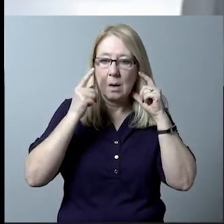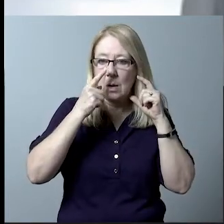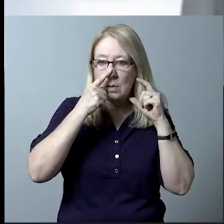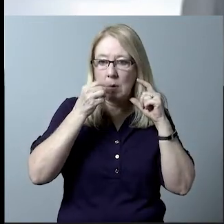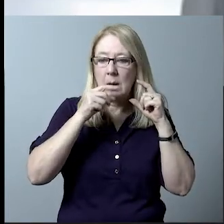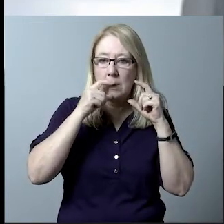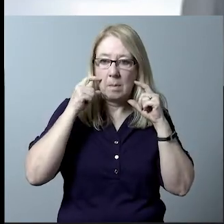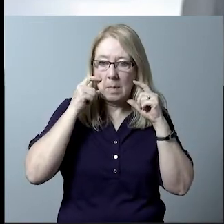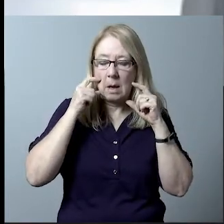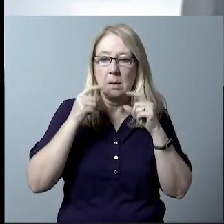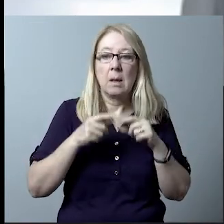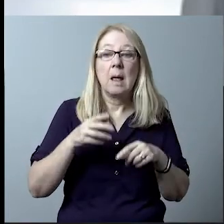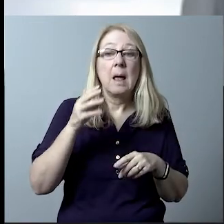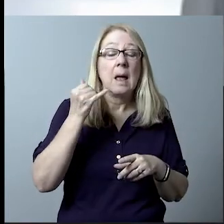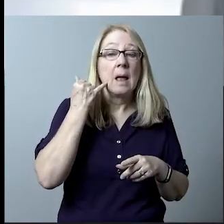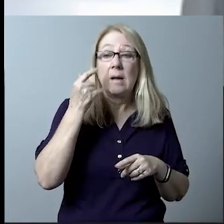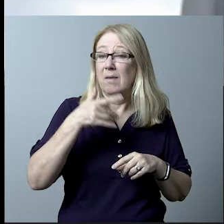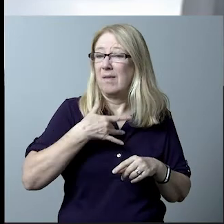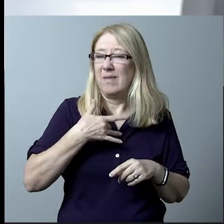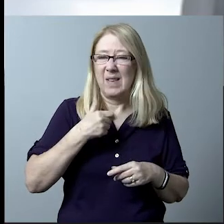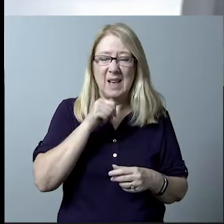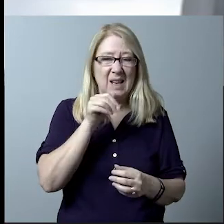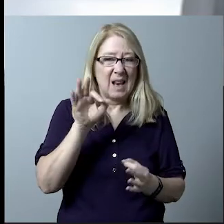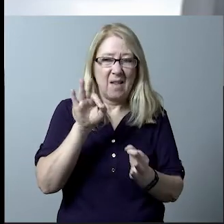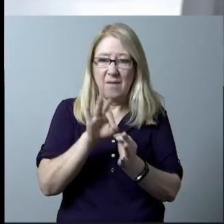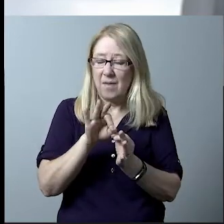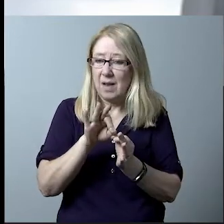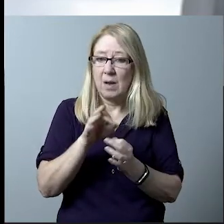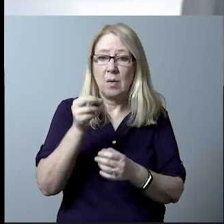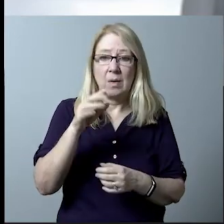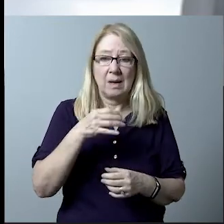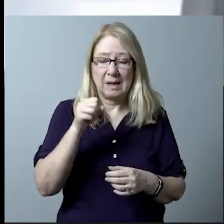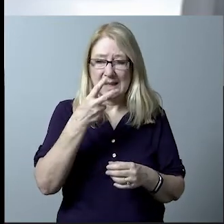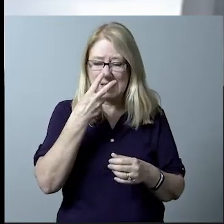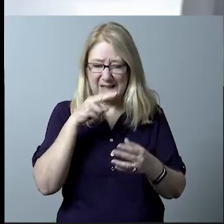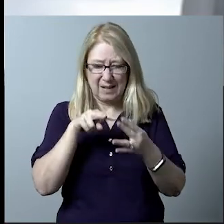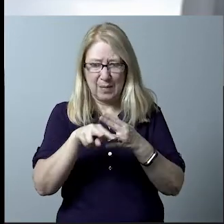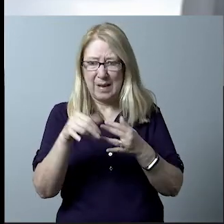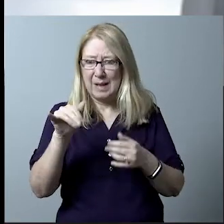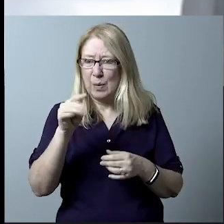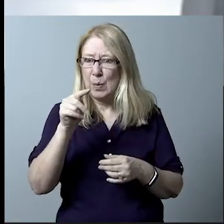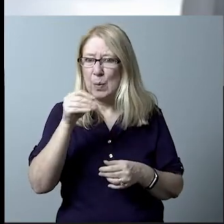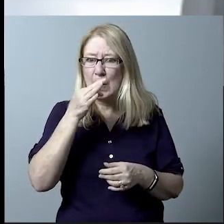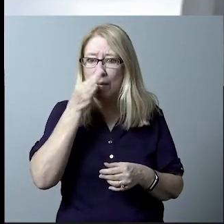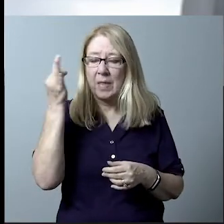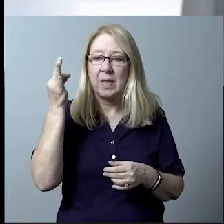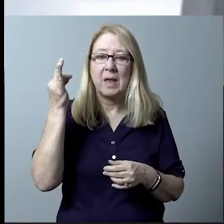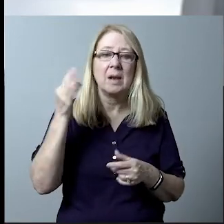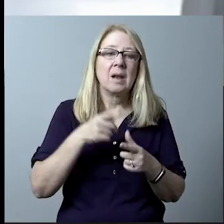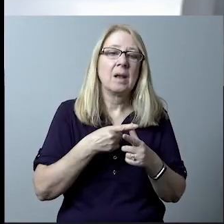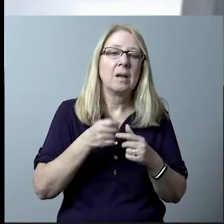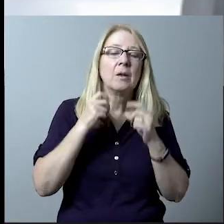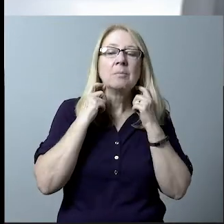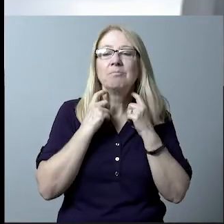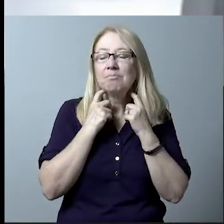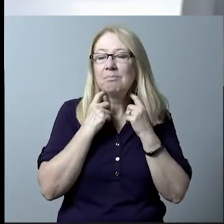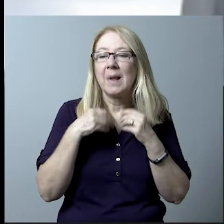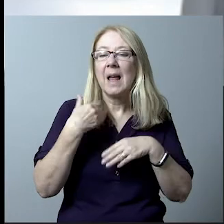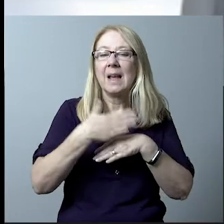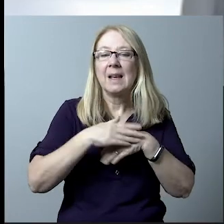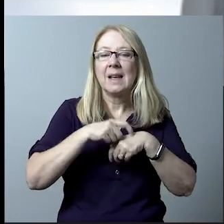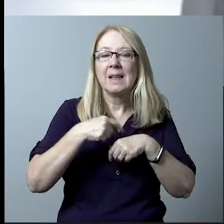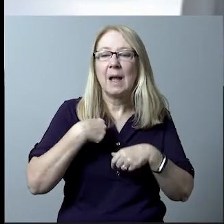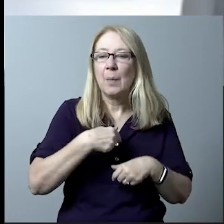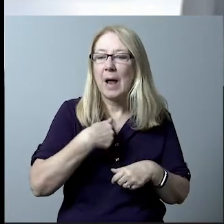and your mouth with that portion that's doubled and tripled over. If you don't feel like it's fitting properly, or you can still see through it at that point, wear it around